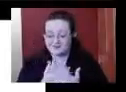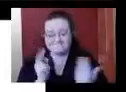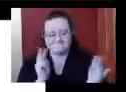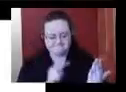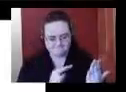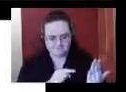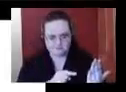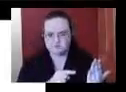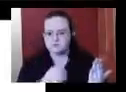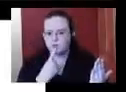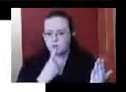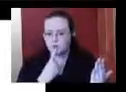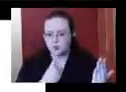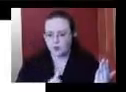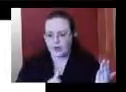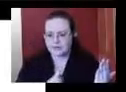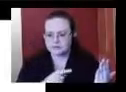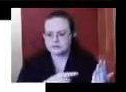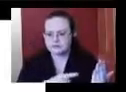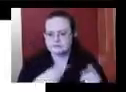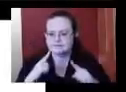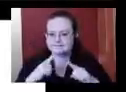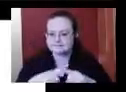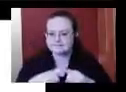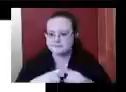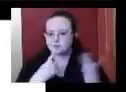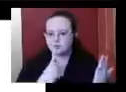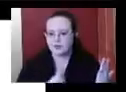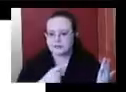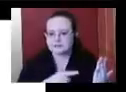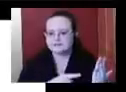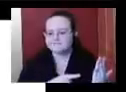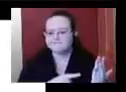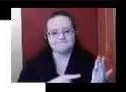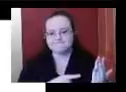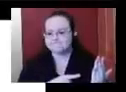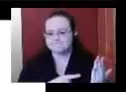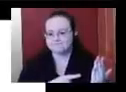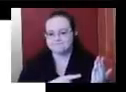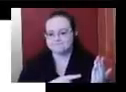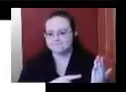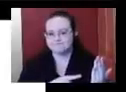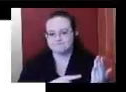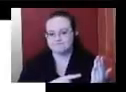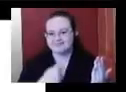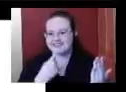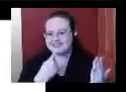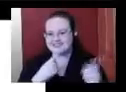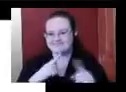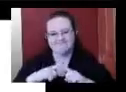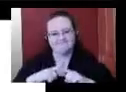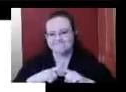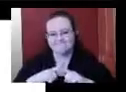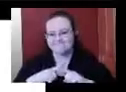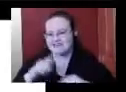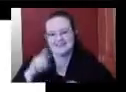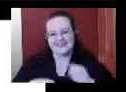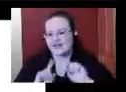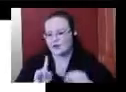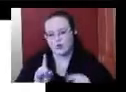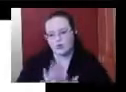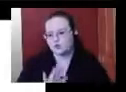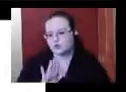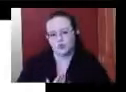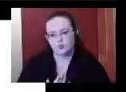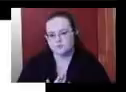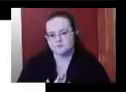If the student, teacher, or staff person does not pass the screening tool, the results will be a red screen with an X as shown.